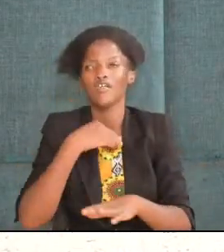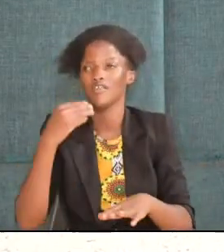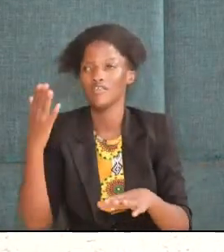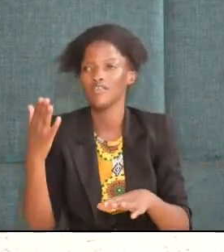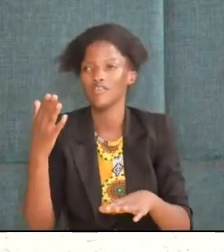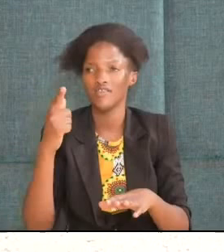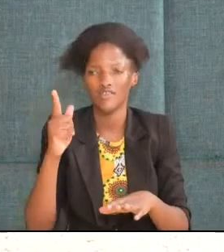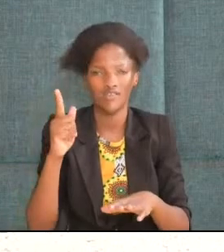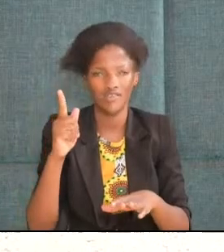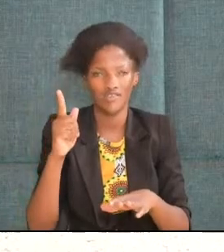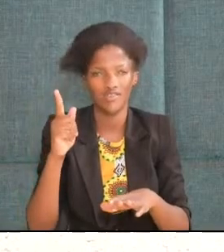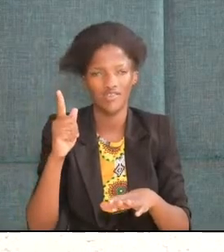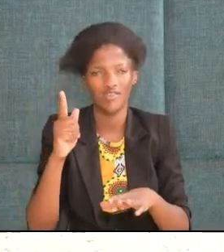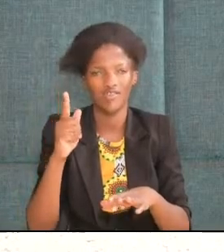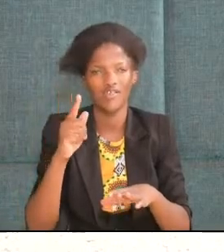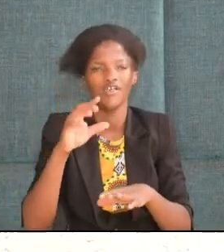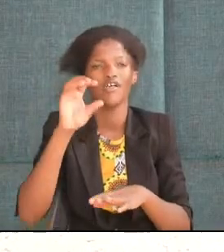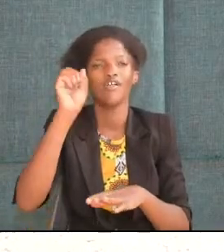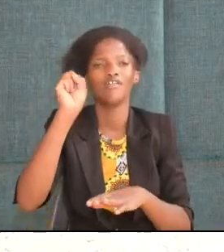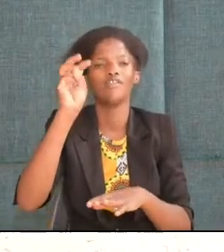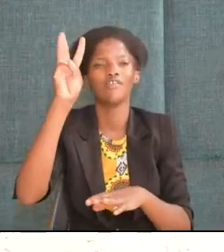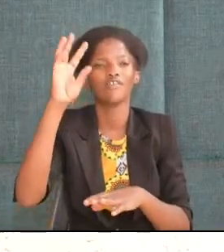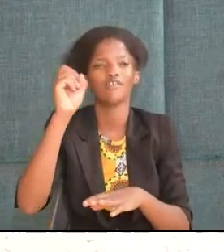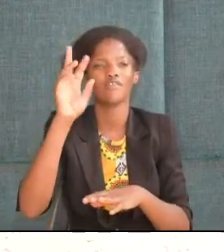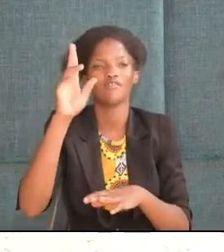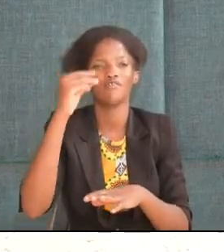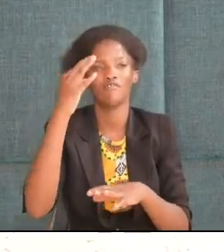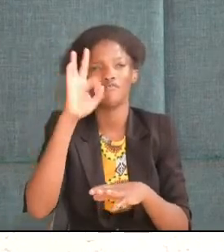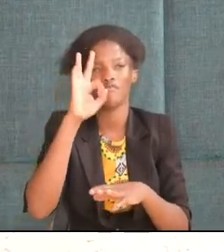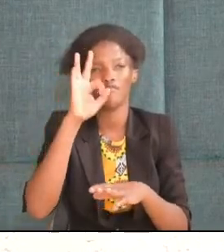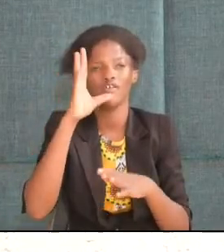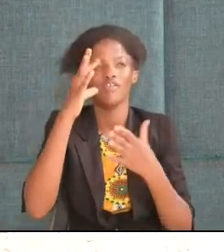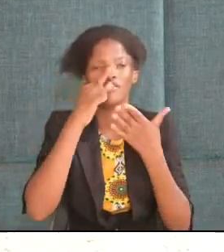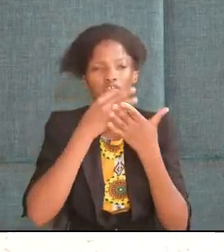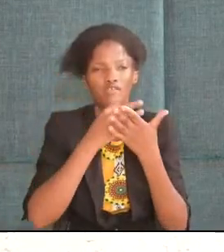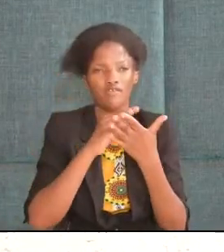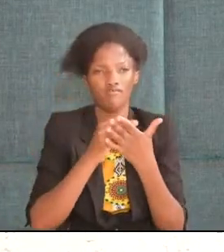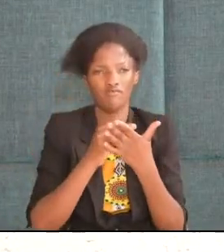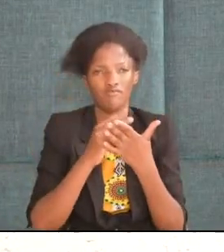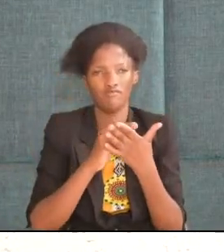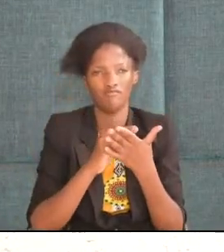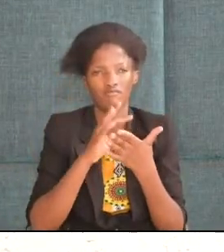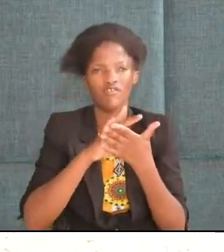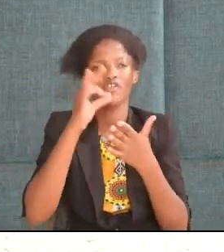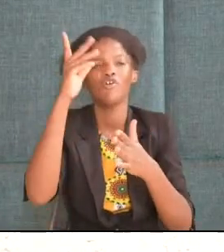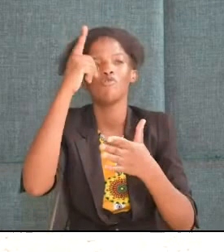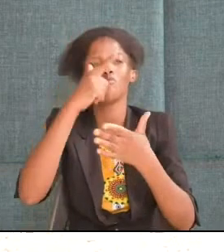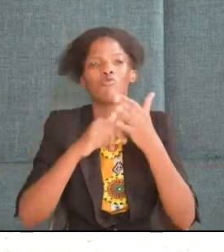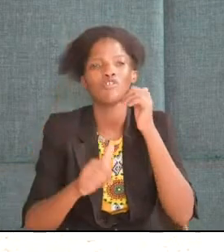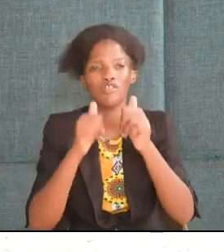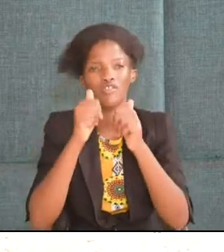this, yes, the sword of the Spirit, which is the word of God.